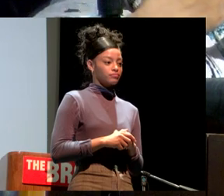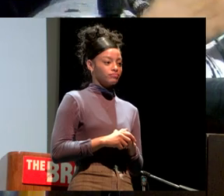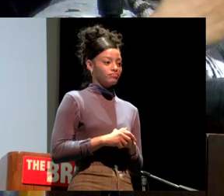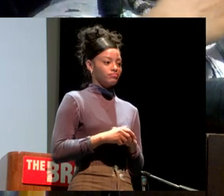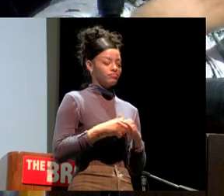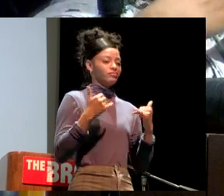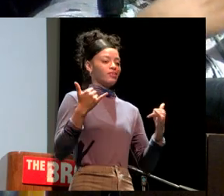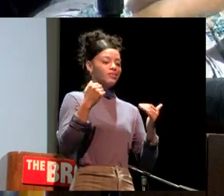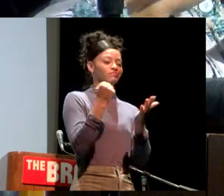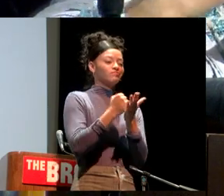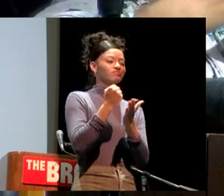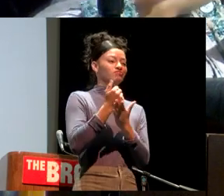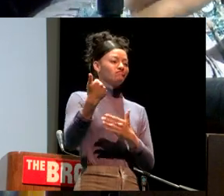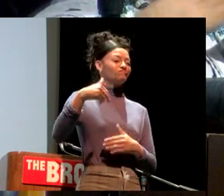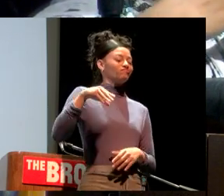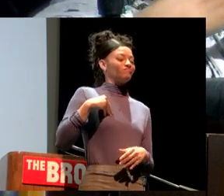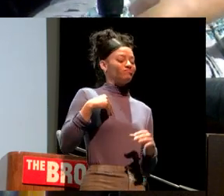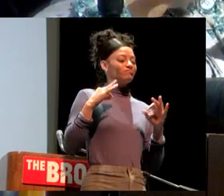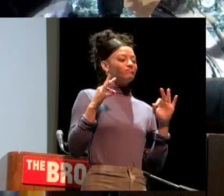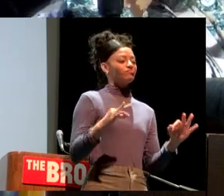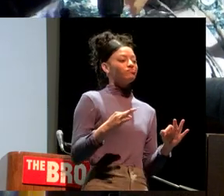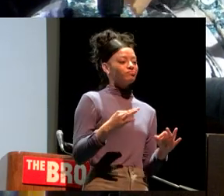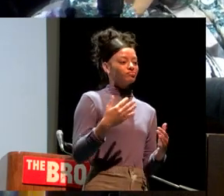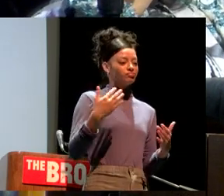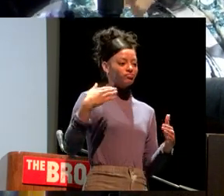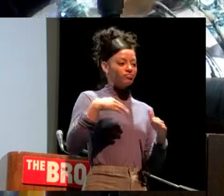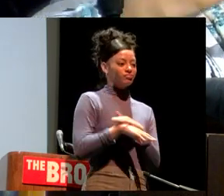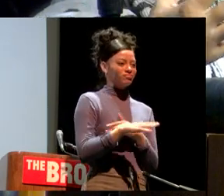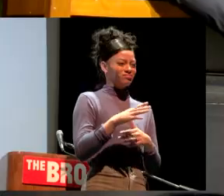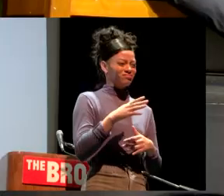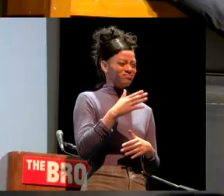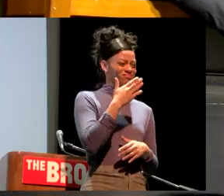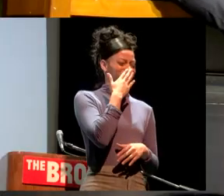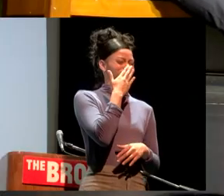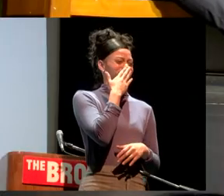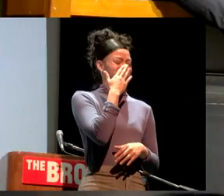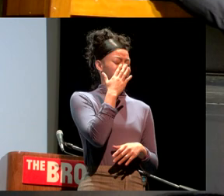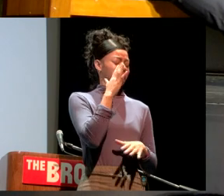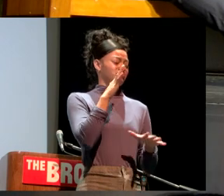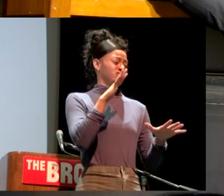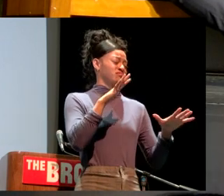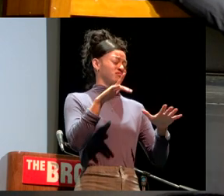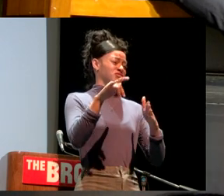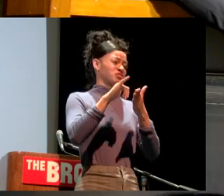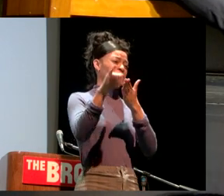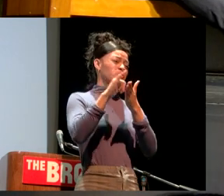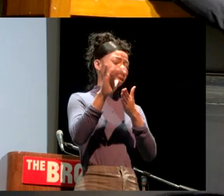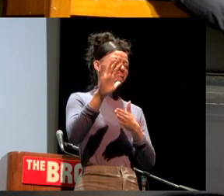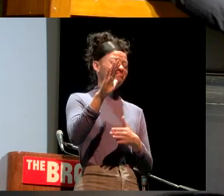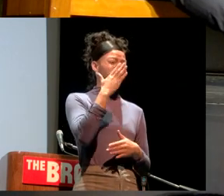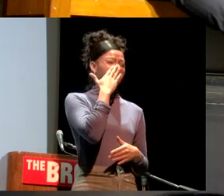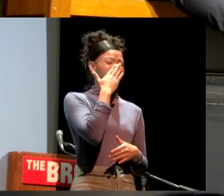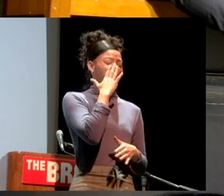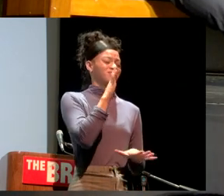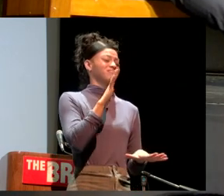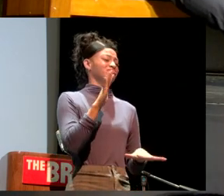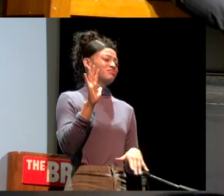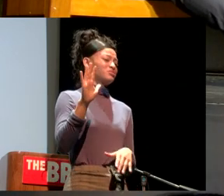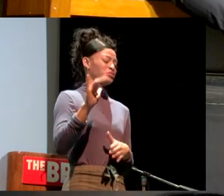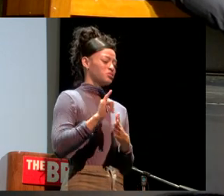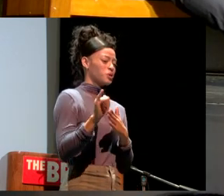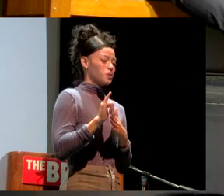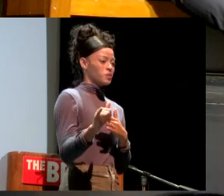is exactly New York smell like. Oh, this is, you know, New York, New York. Because, you